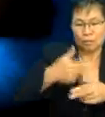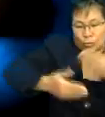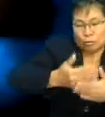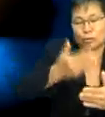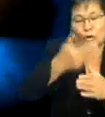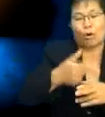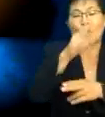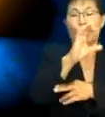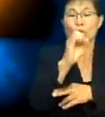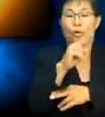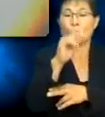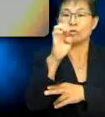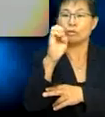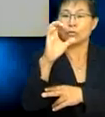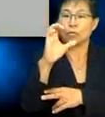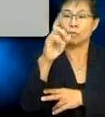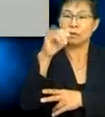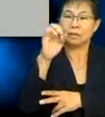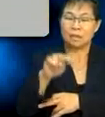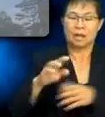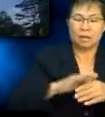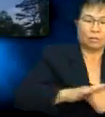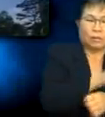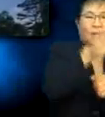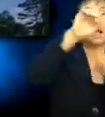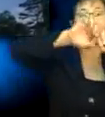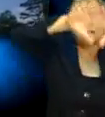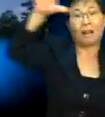is released as light and heat.